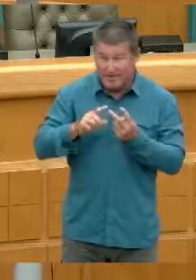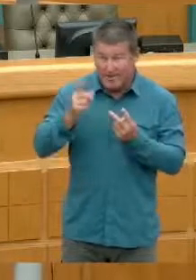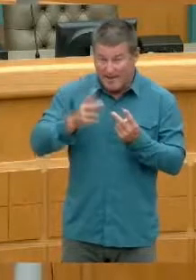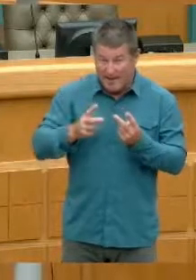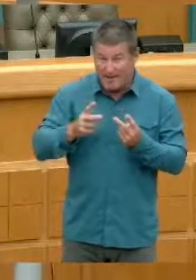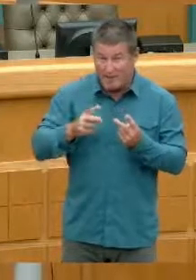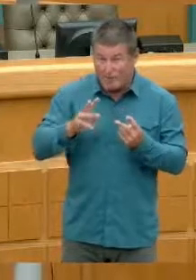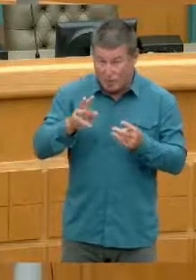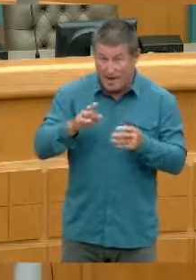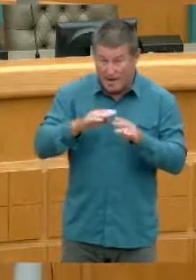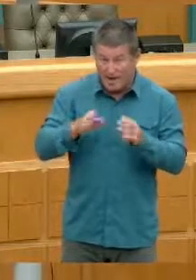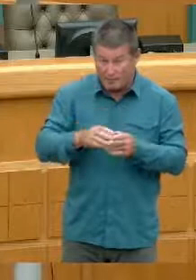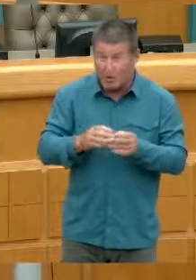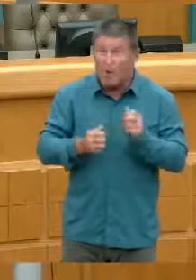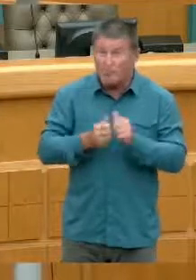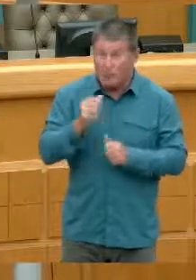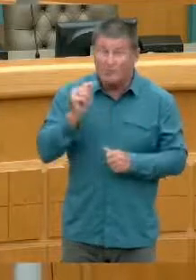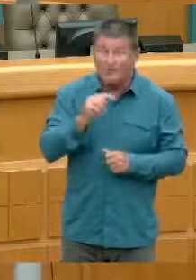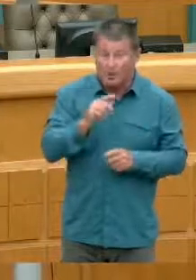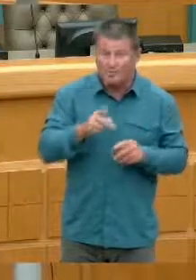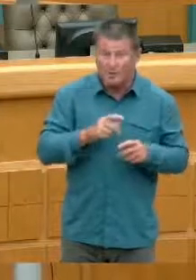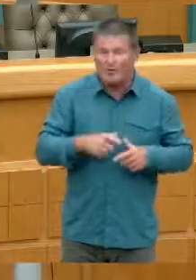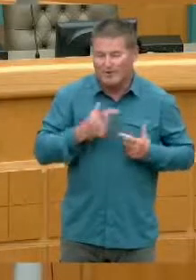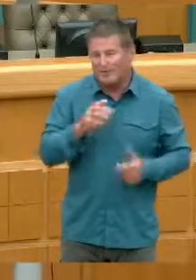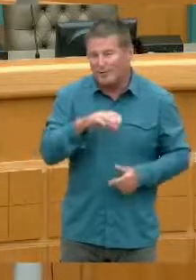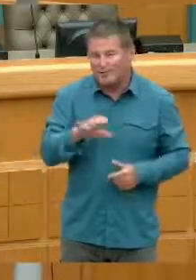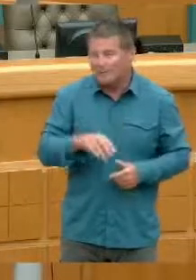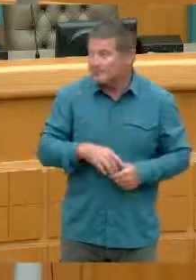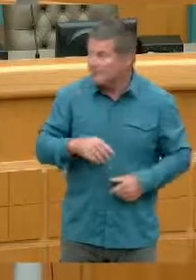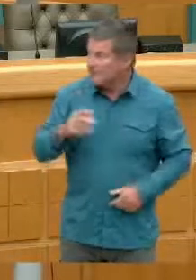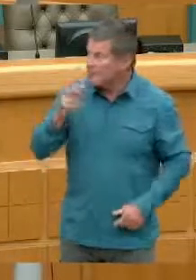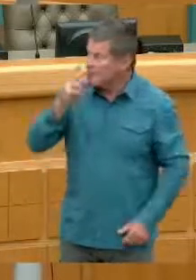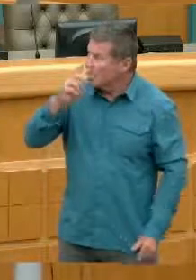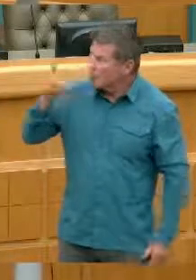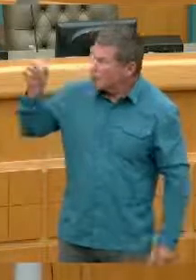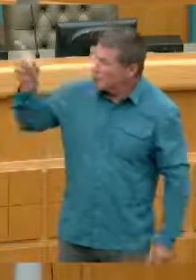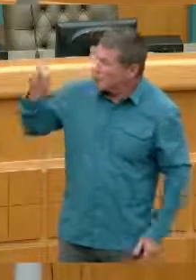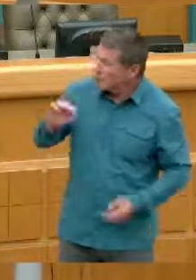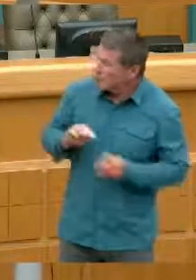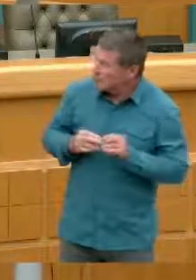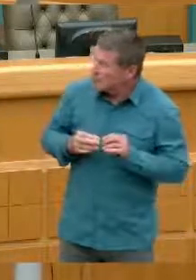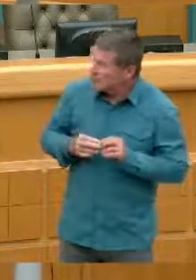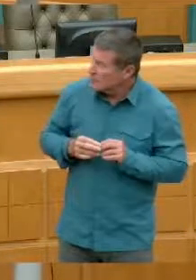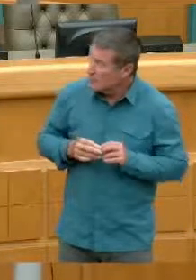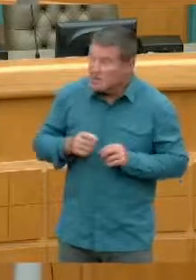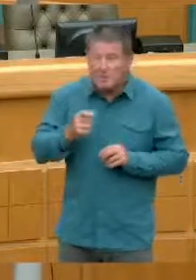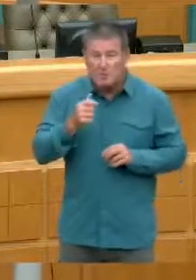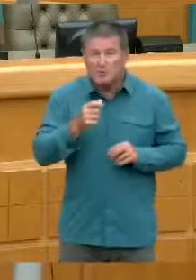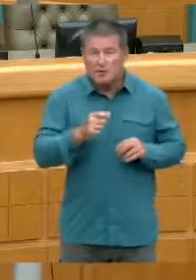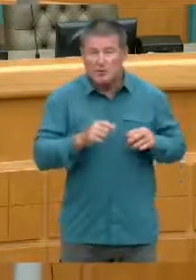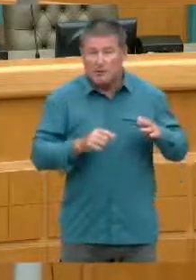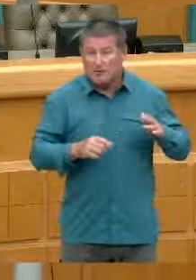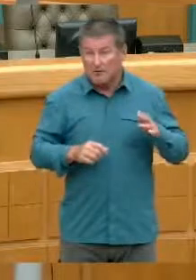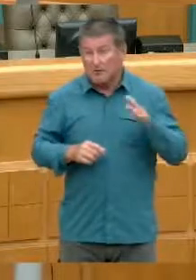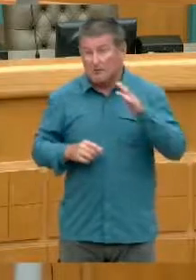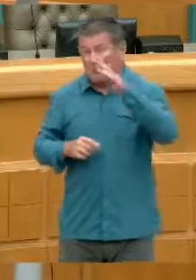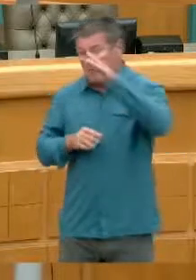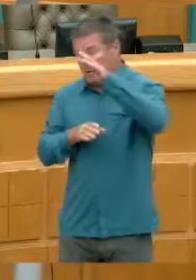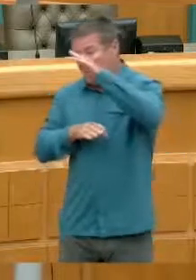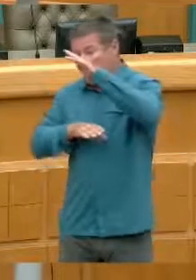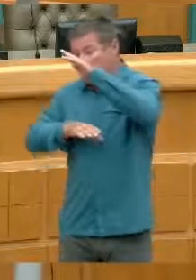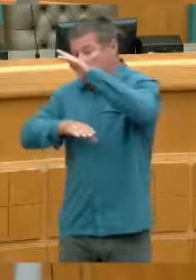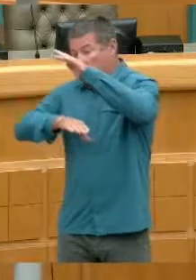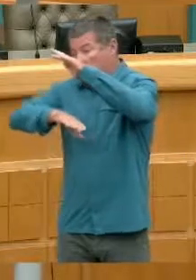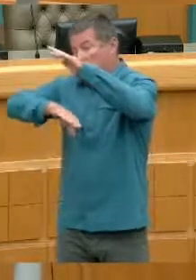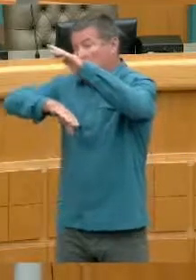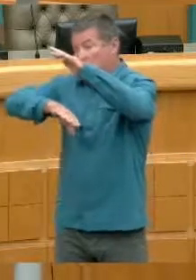meatpacking plant lived in Corpus Christi. But you can see if you look very closely, there's a little bit of an upward swing in the rest of the Coastal